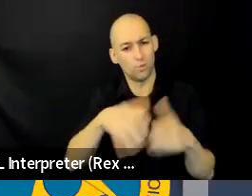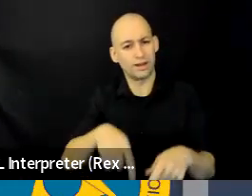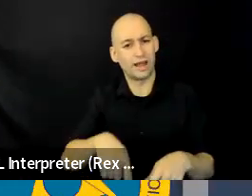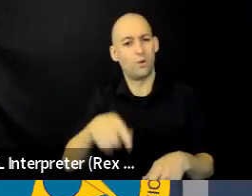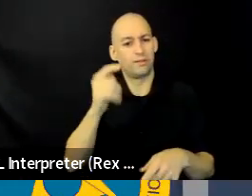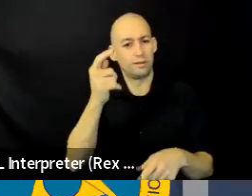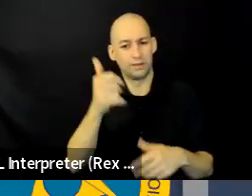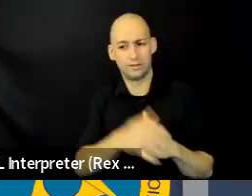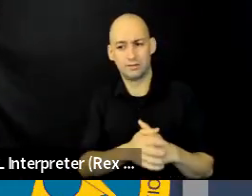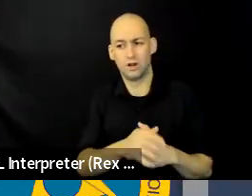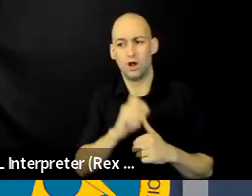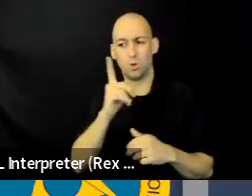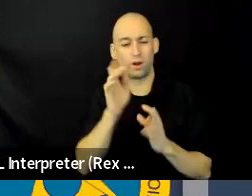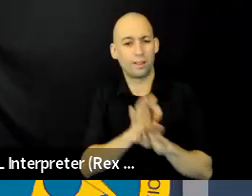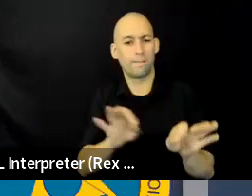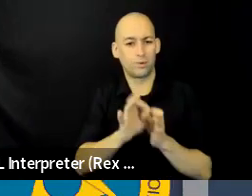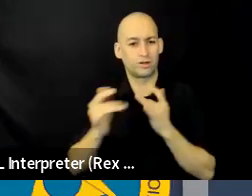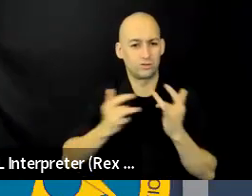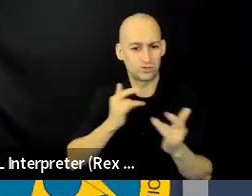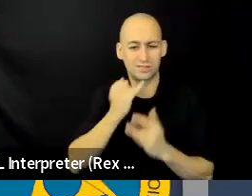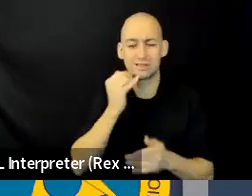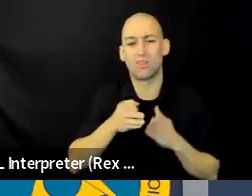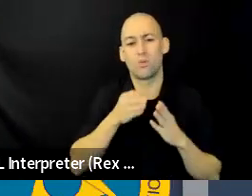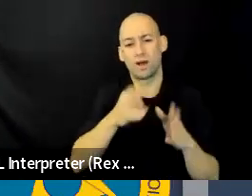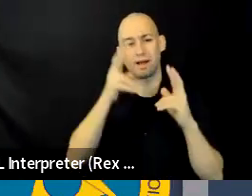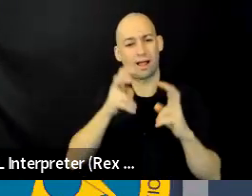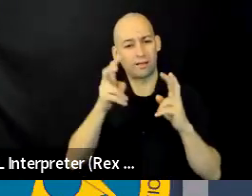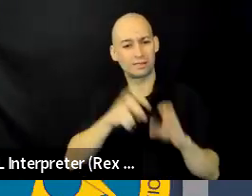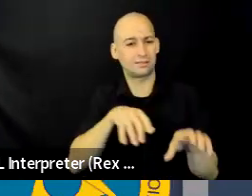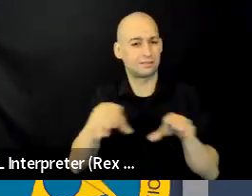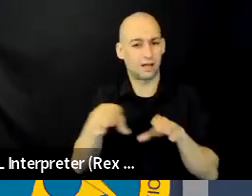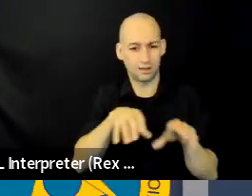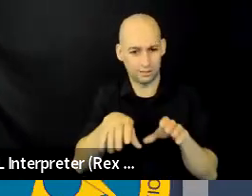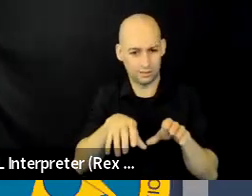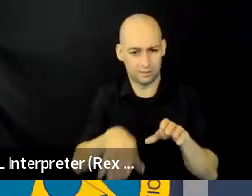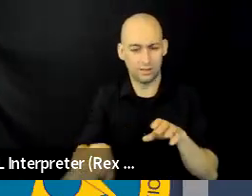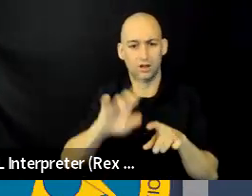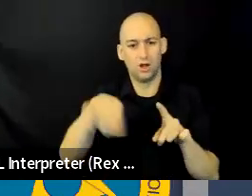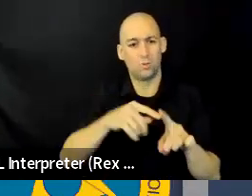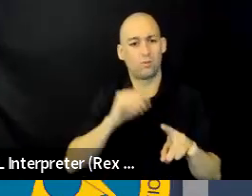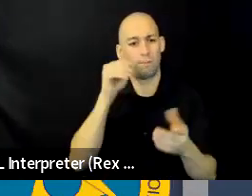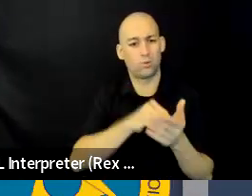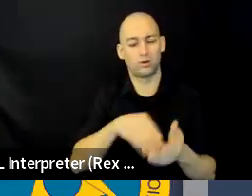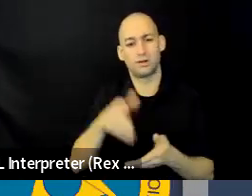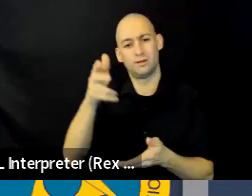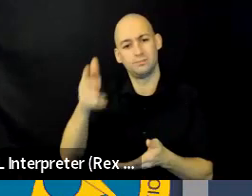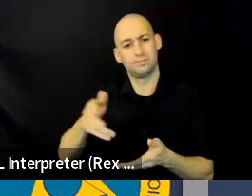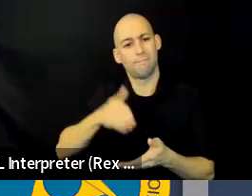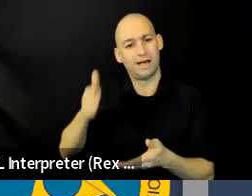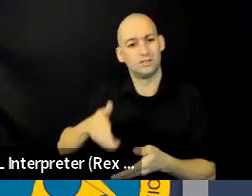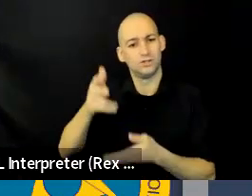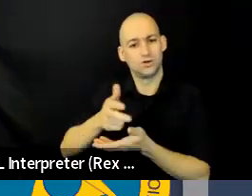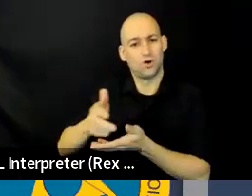of my chief concerns is the way the analyses are done, that while we're putting passenger vehicles and light-duty